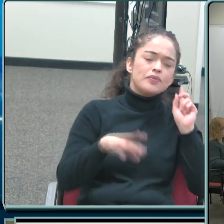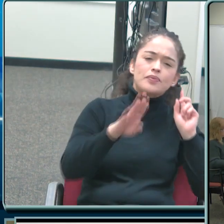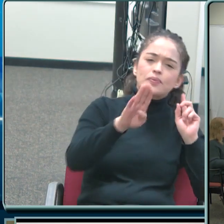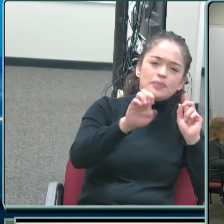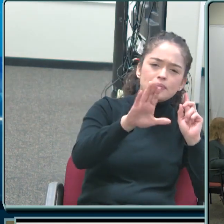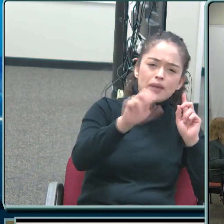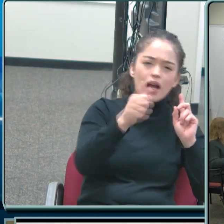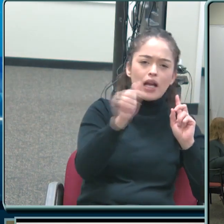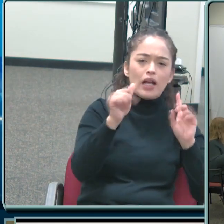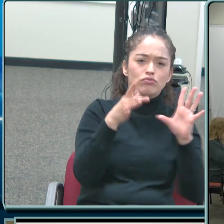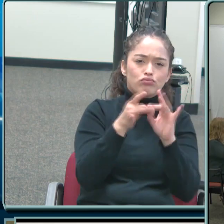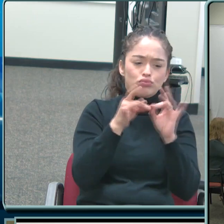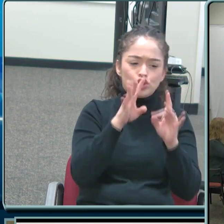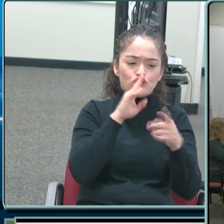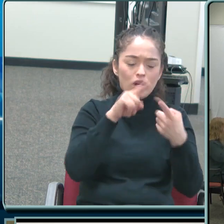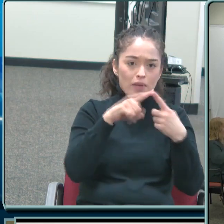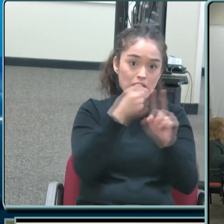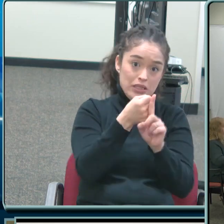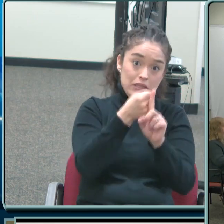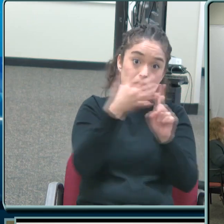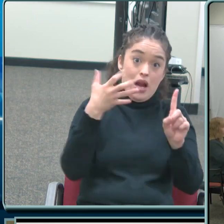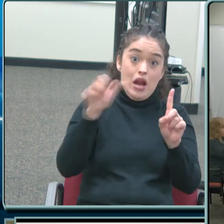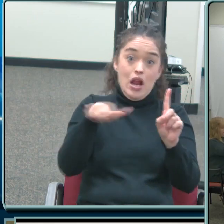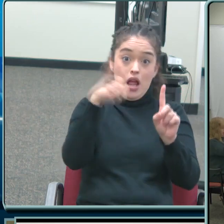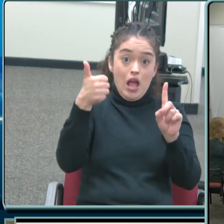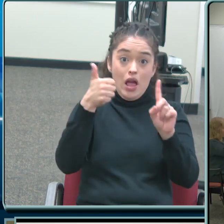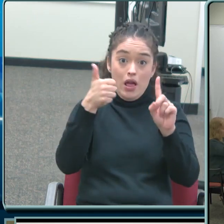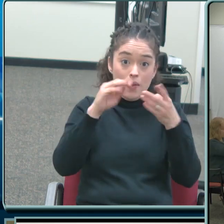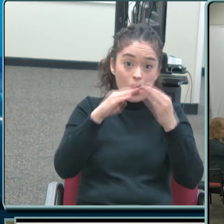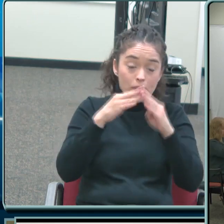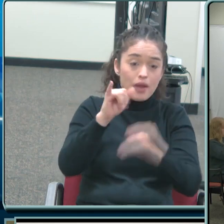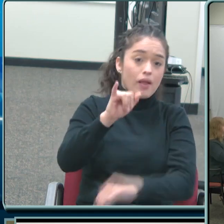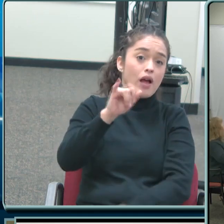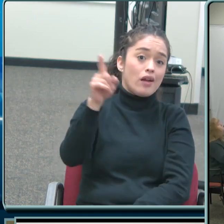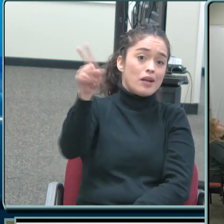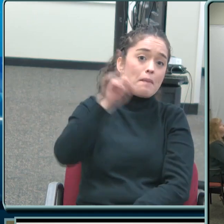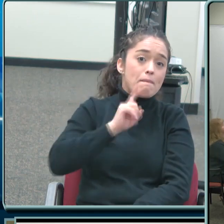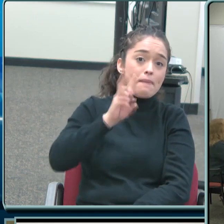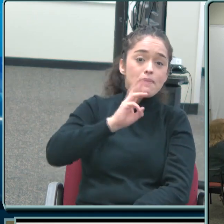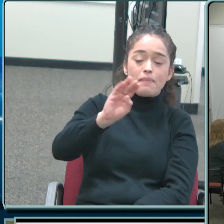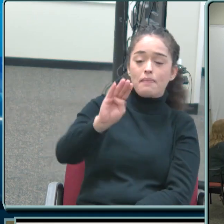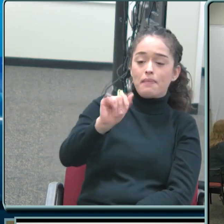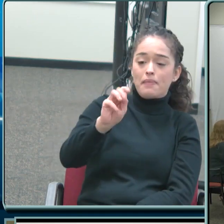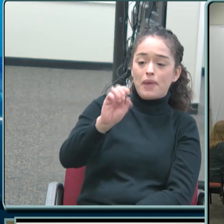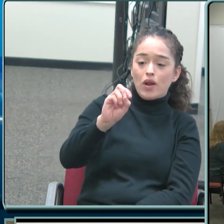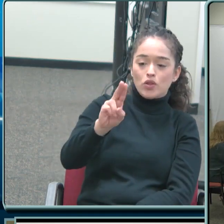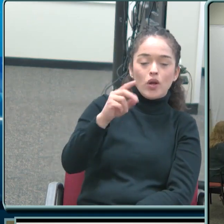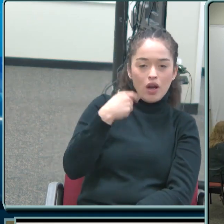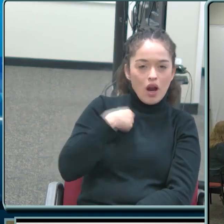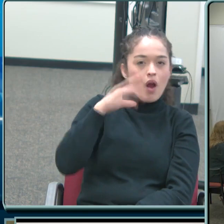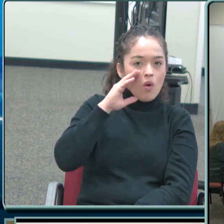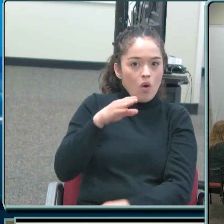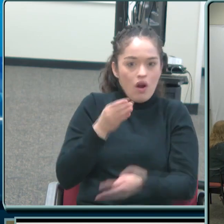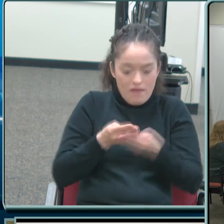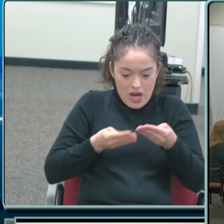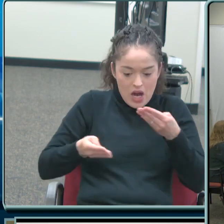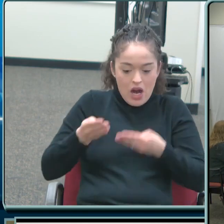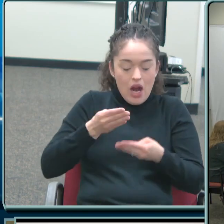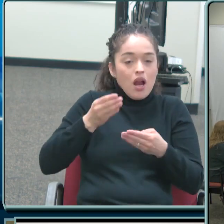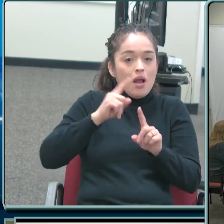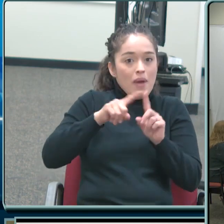conversation about expanding this to other communities within the county, like Manitou Springs? I know funding is always a consideration, but